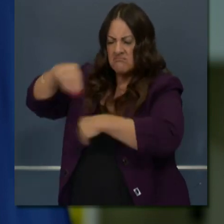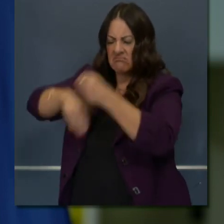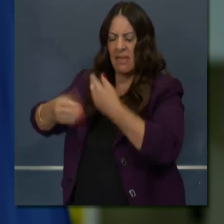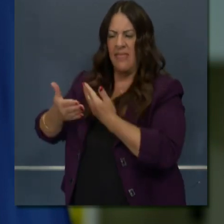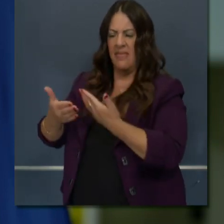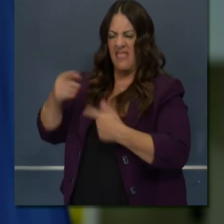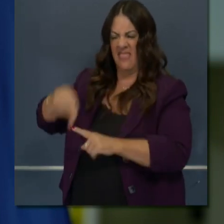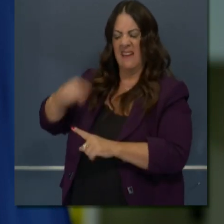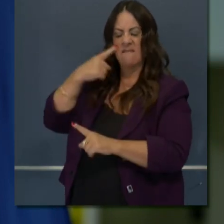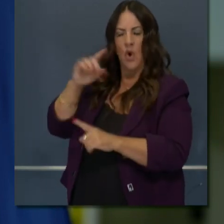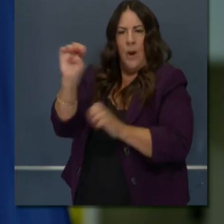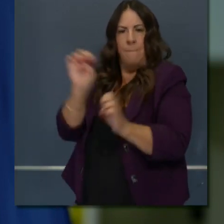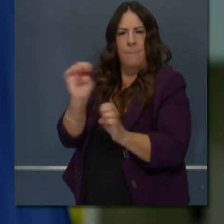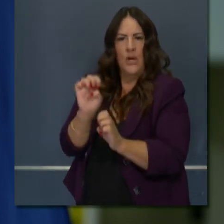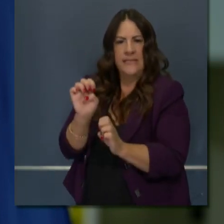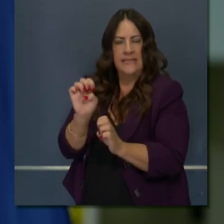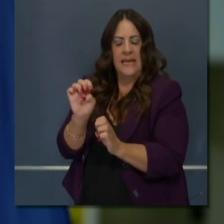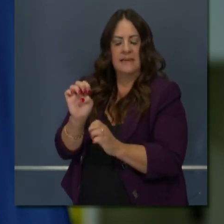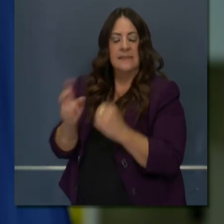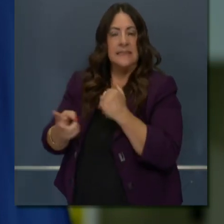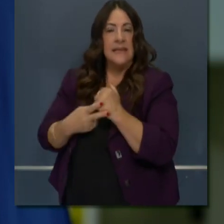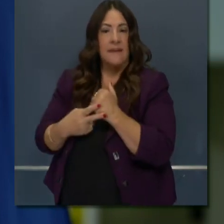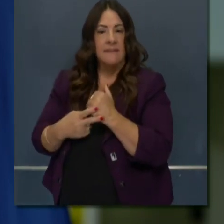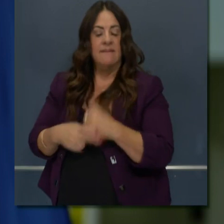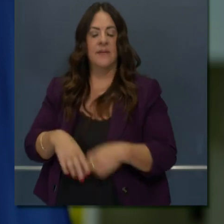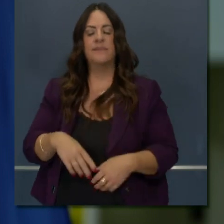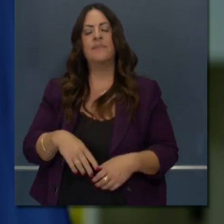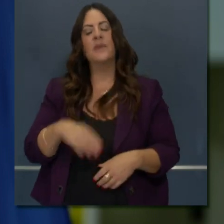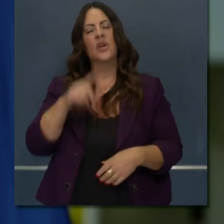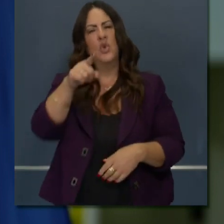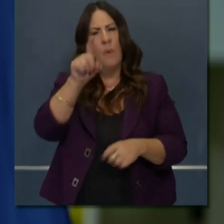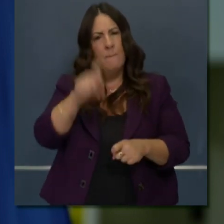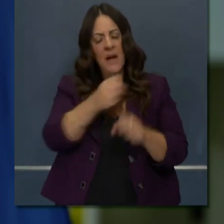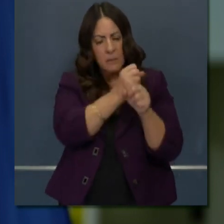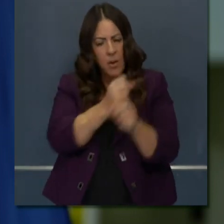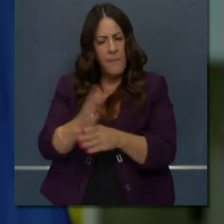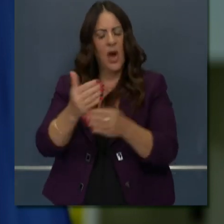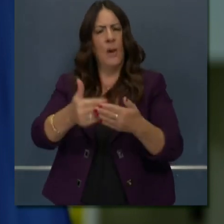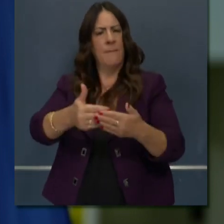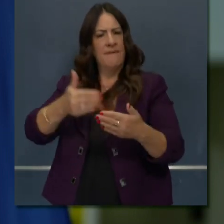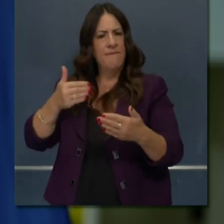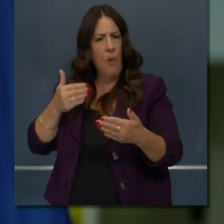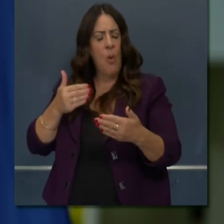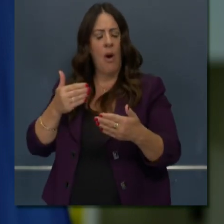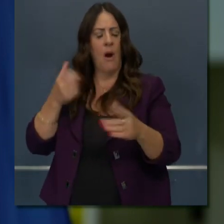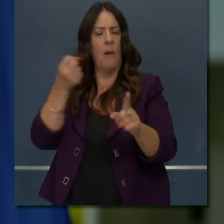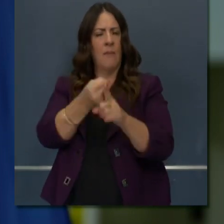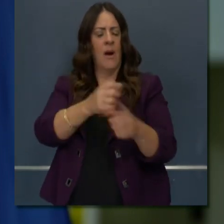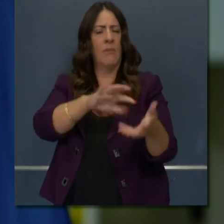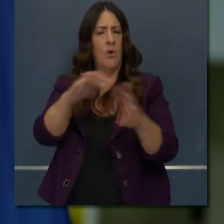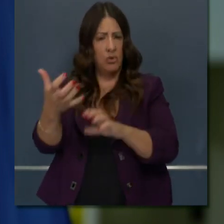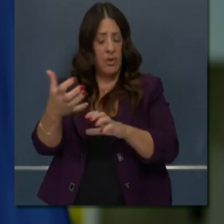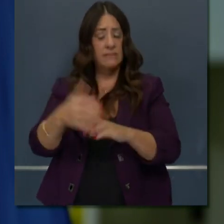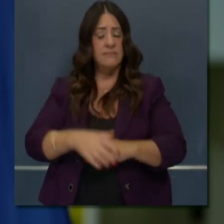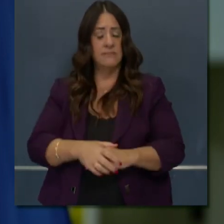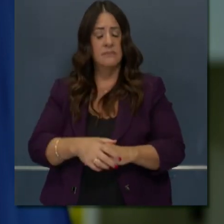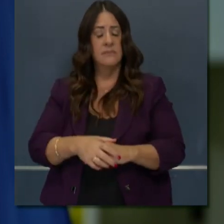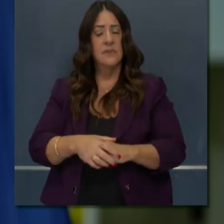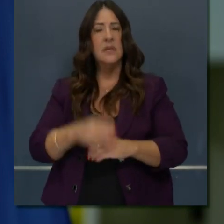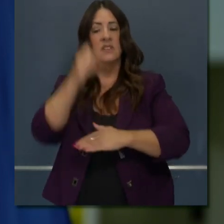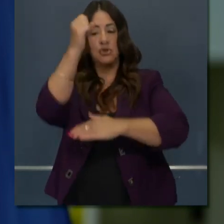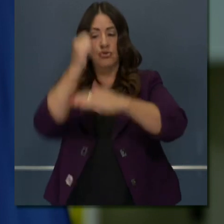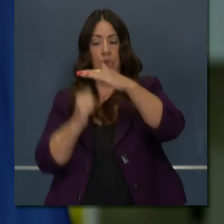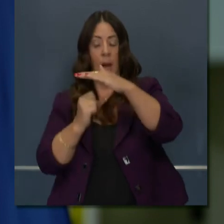the storm, if you will, depends on things that you do before you drop cover and hold on.